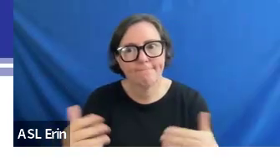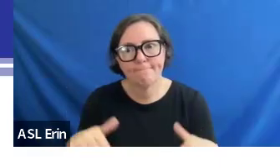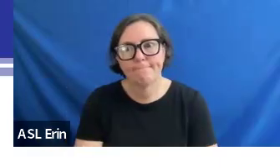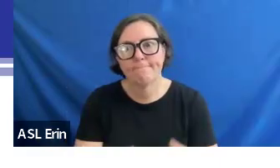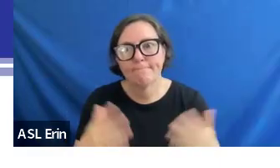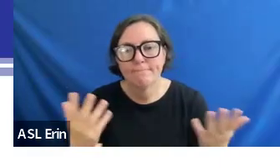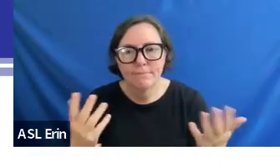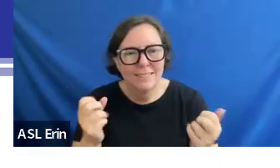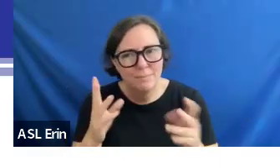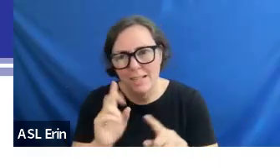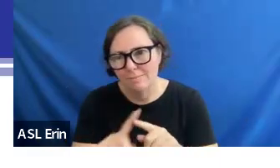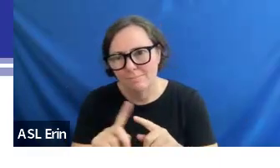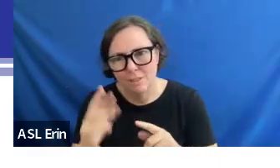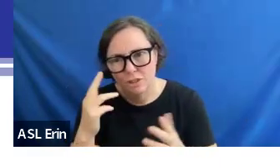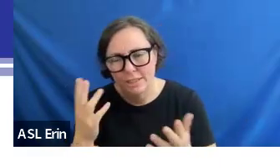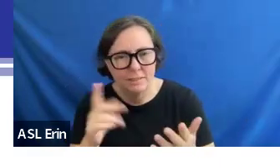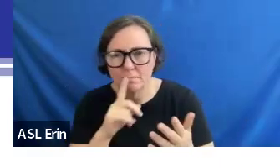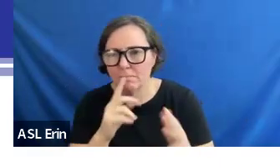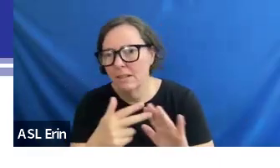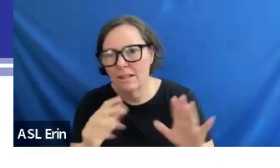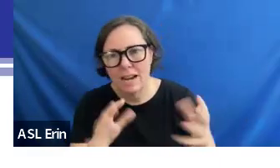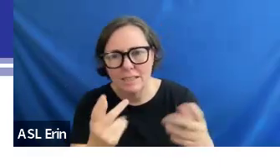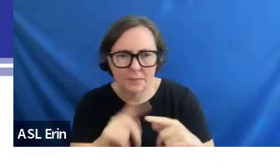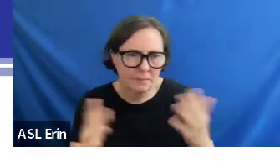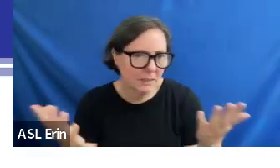There's a whole wide variety of people. I don't want to classify everybody